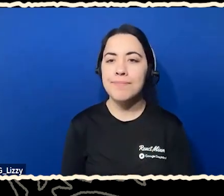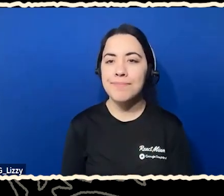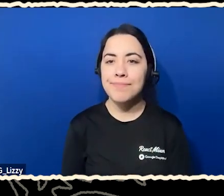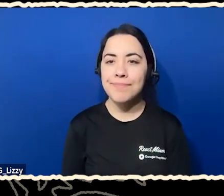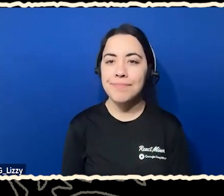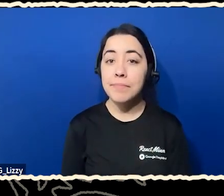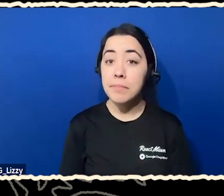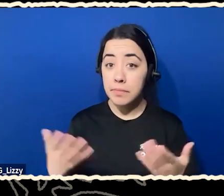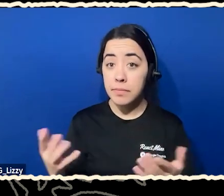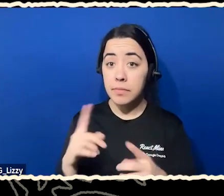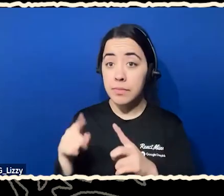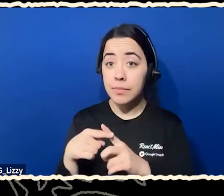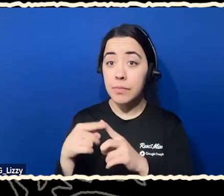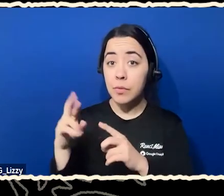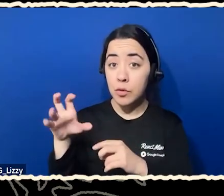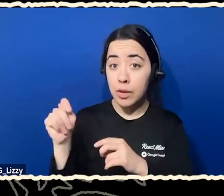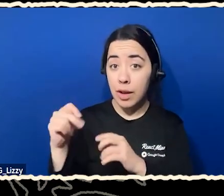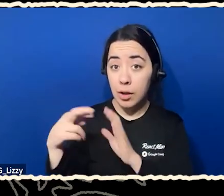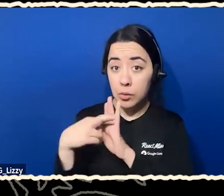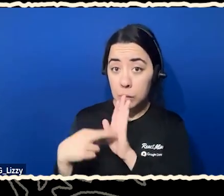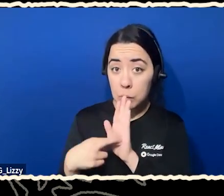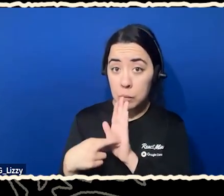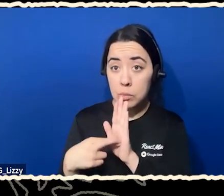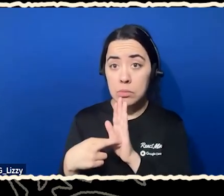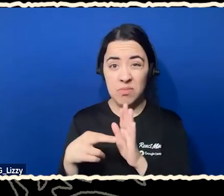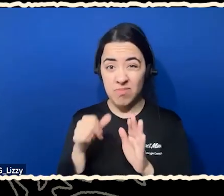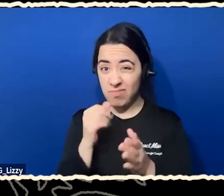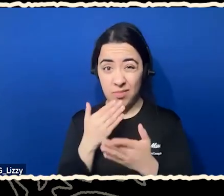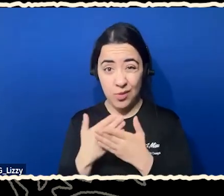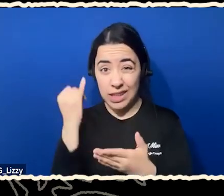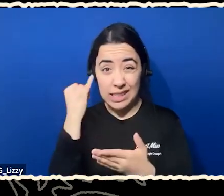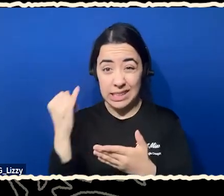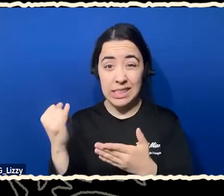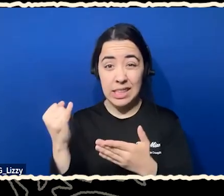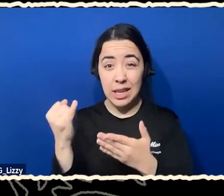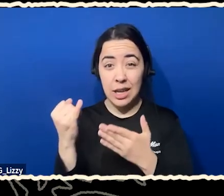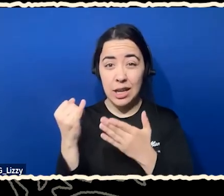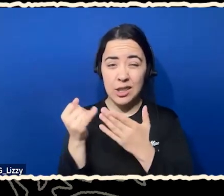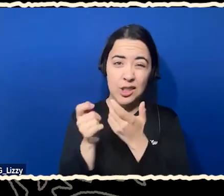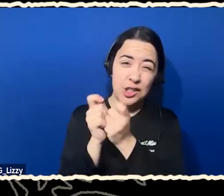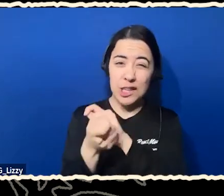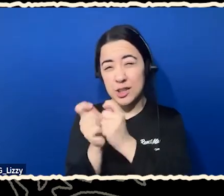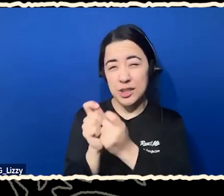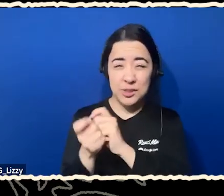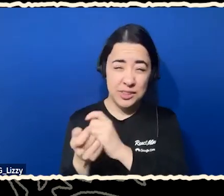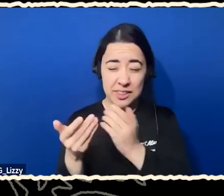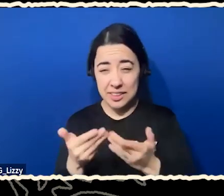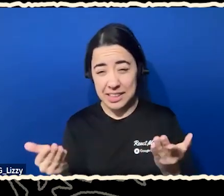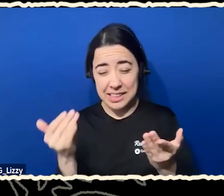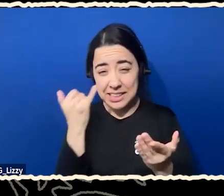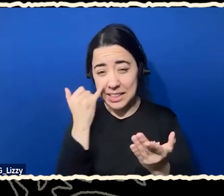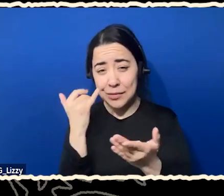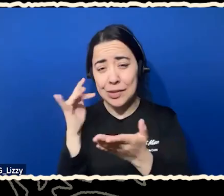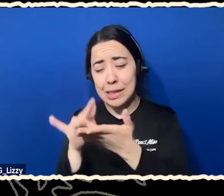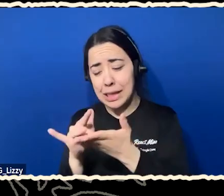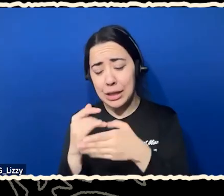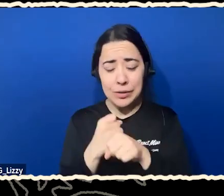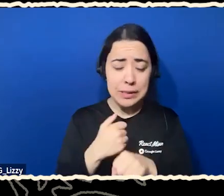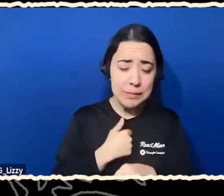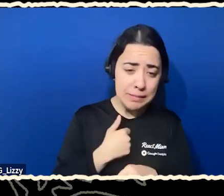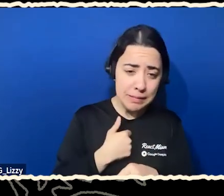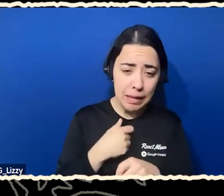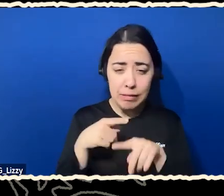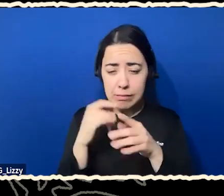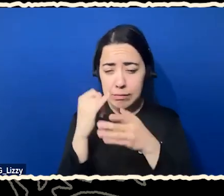What about the rules of React? Didn't we say that it's a bad idea to mutate things, especially when you didn't create them yourself while